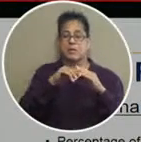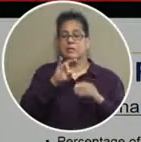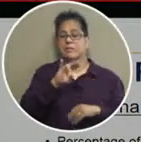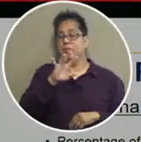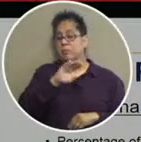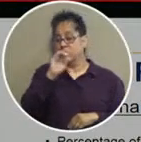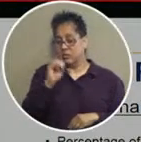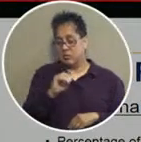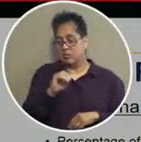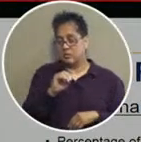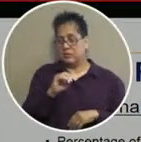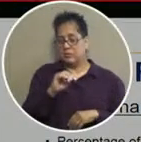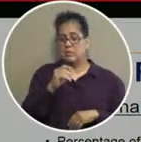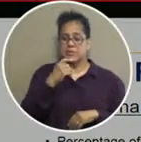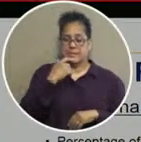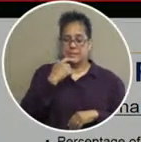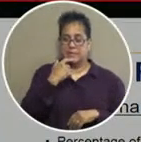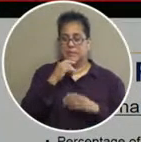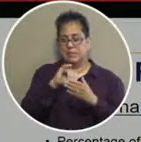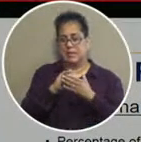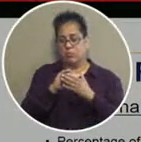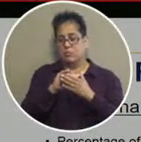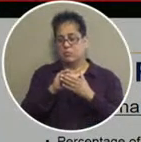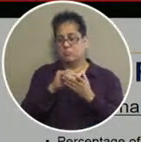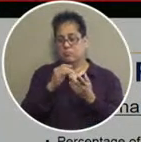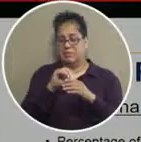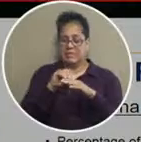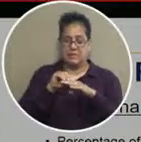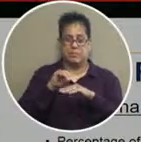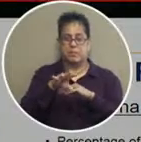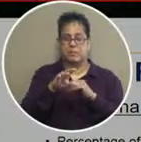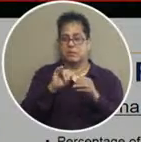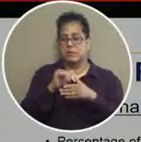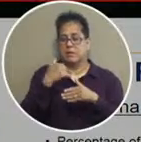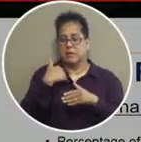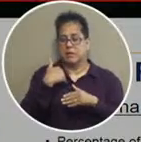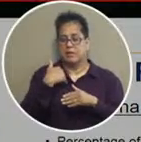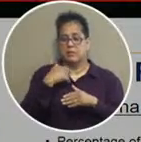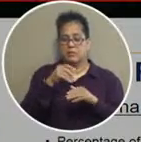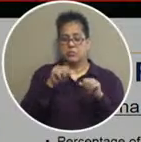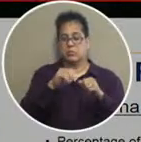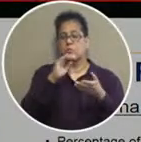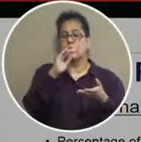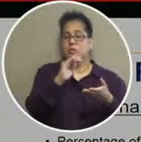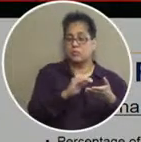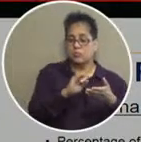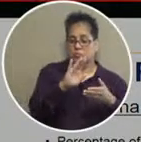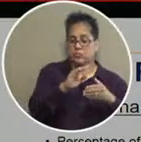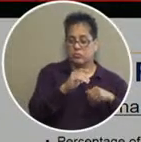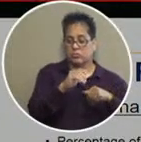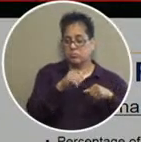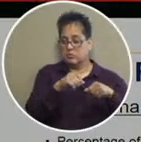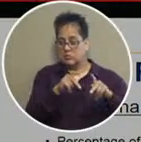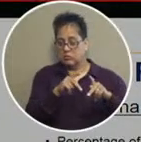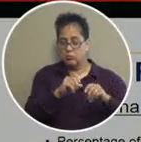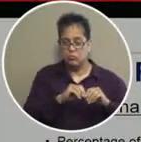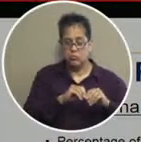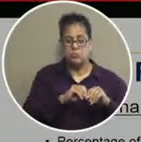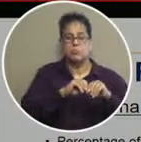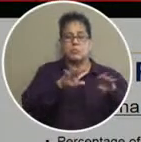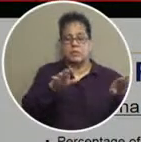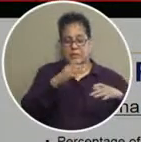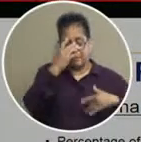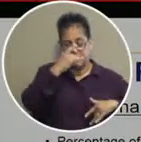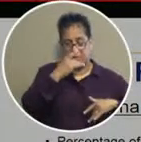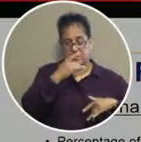75%, they believe, is the impact that it can have. You can reduce your chances of spreading the disease